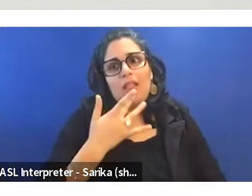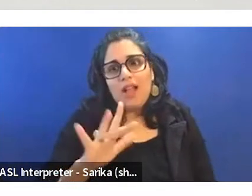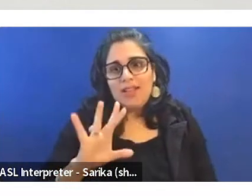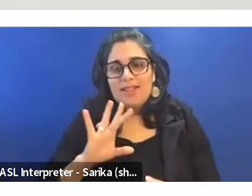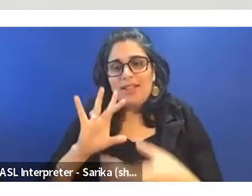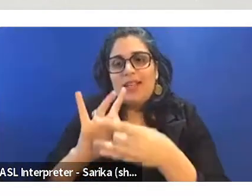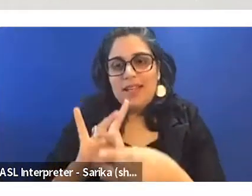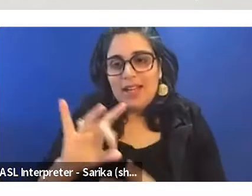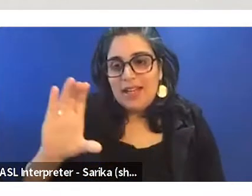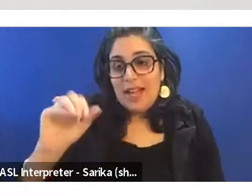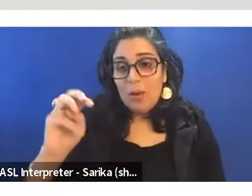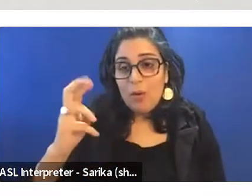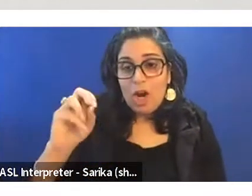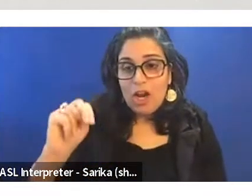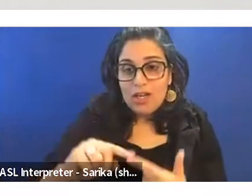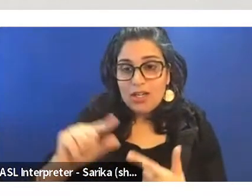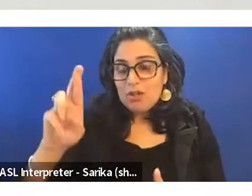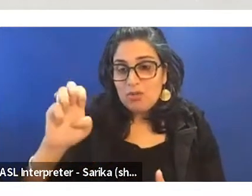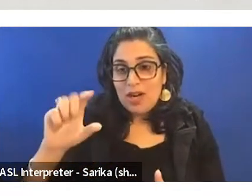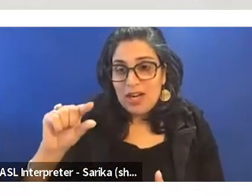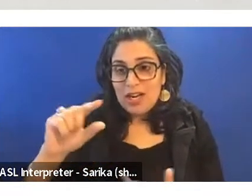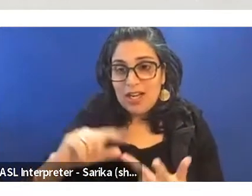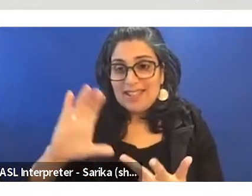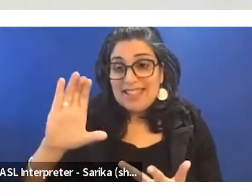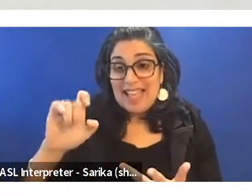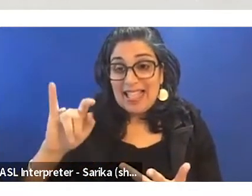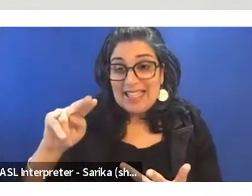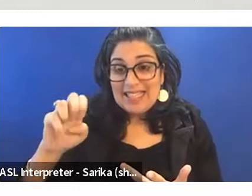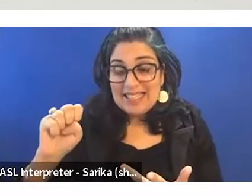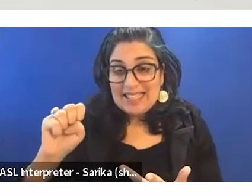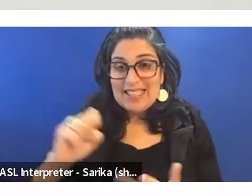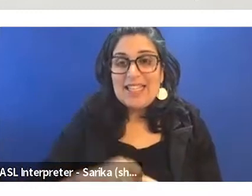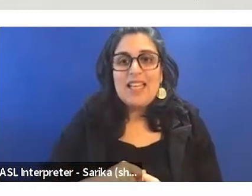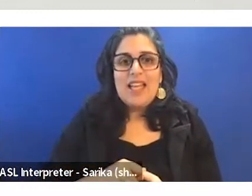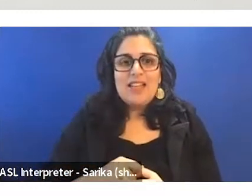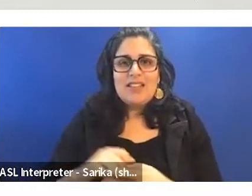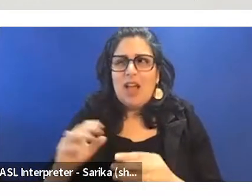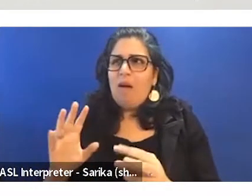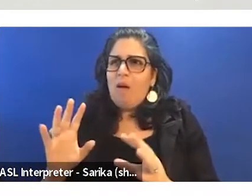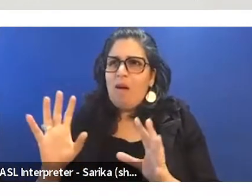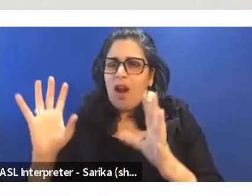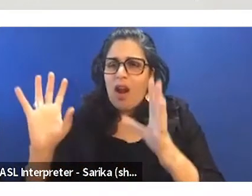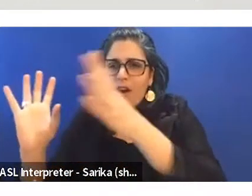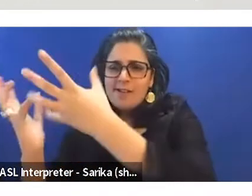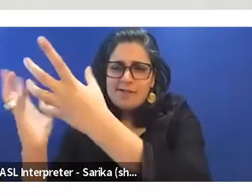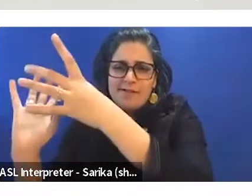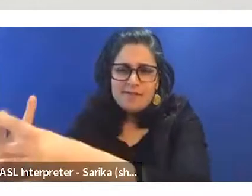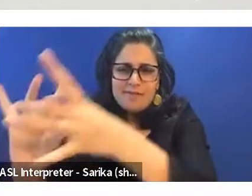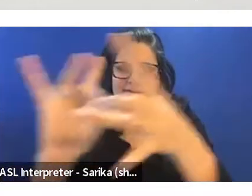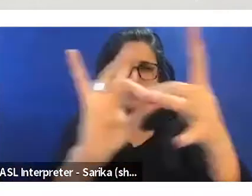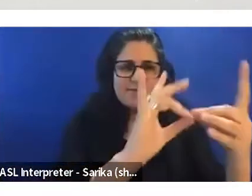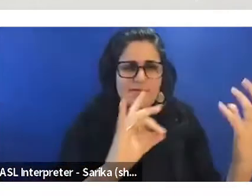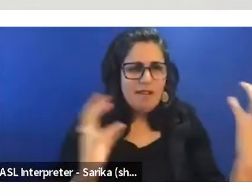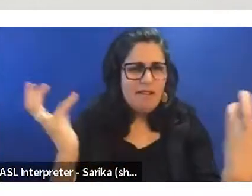to Greg, to Celine, and kind of like we put together this, all the pieces, right? So there's research that really shows